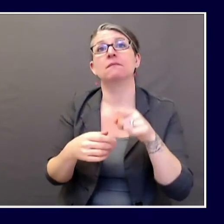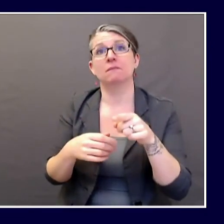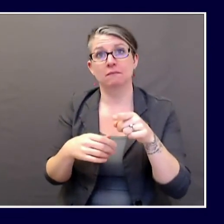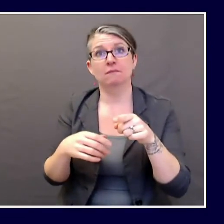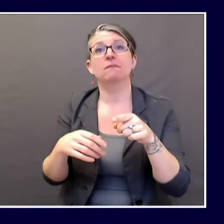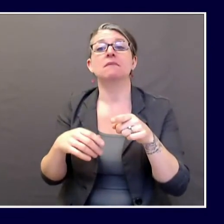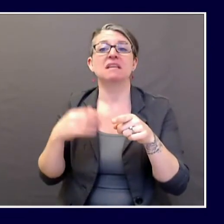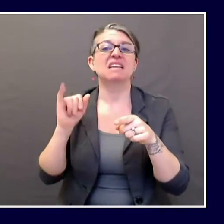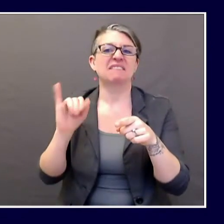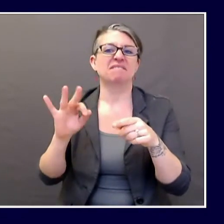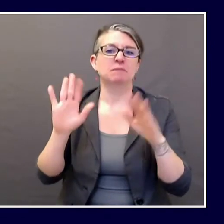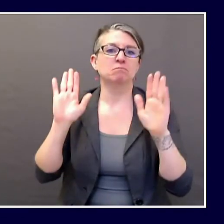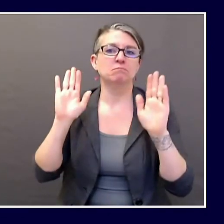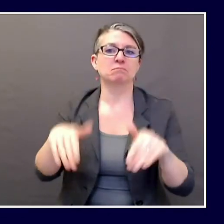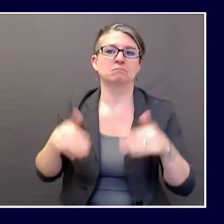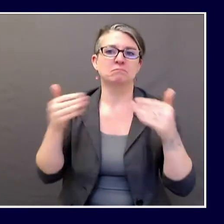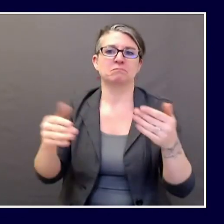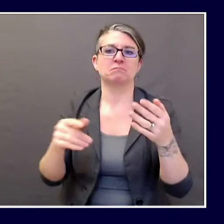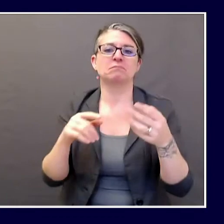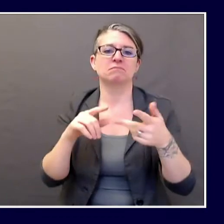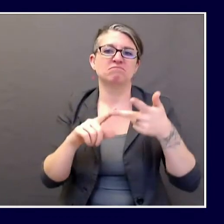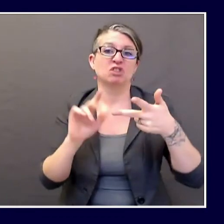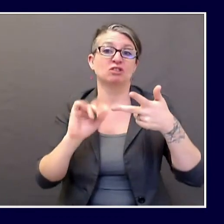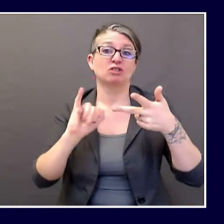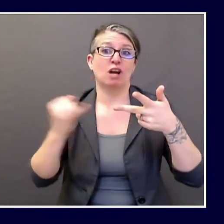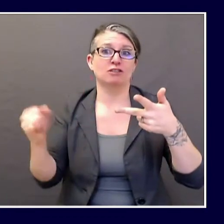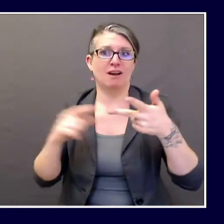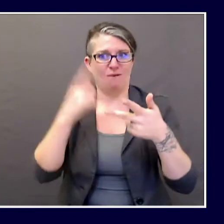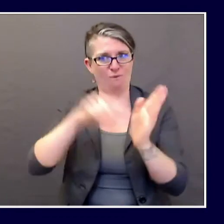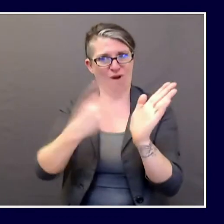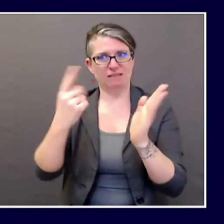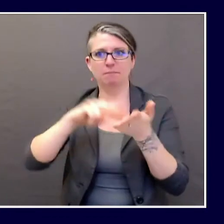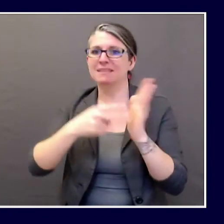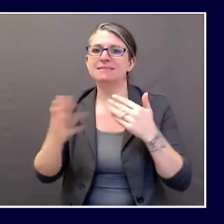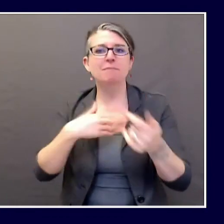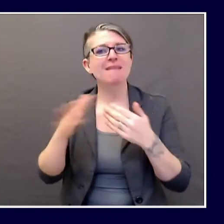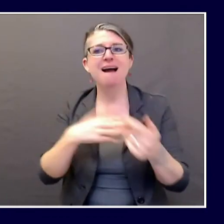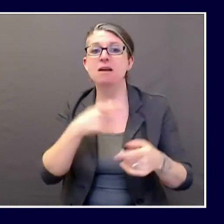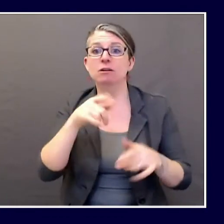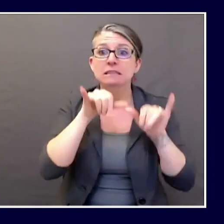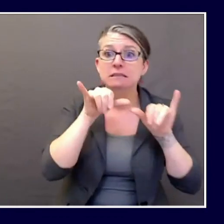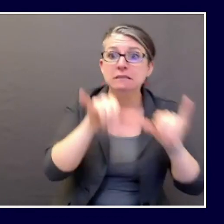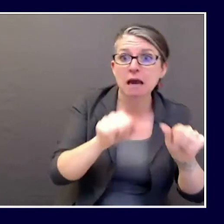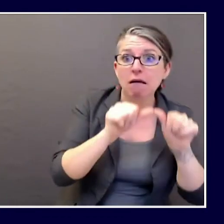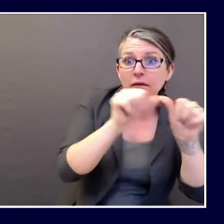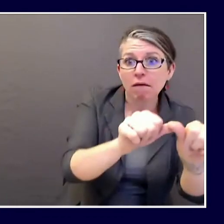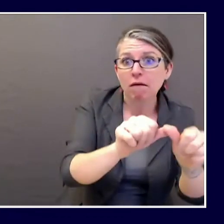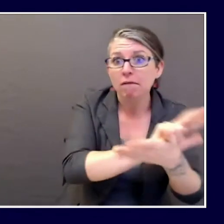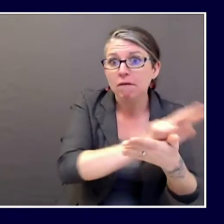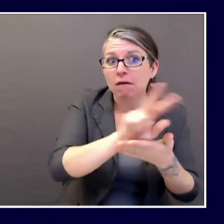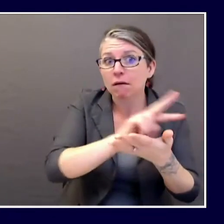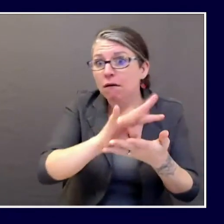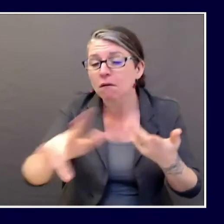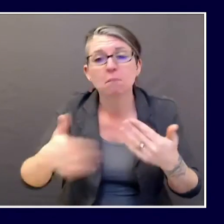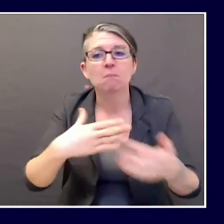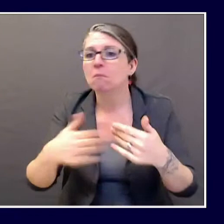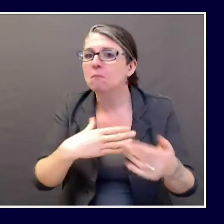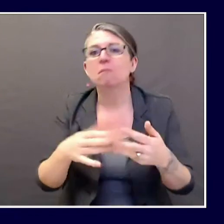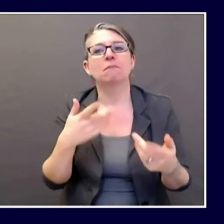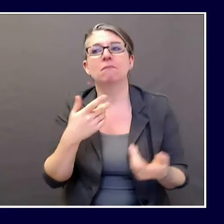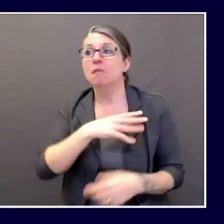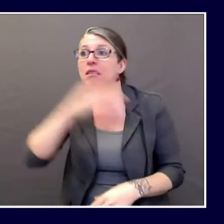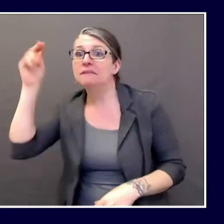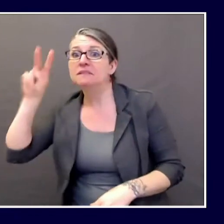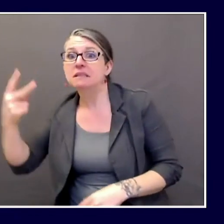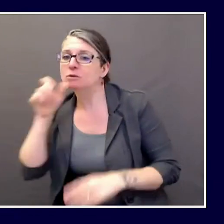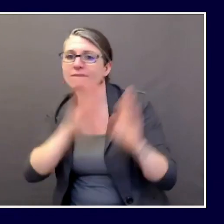now have a better sense of that, which allows us to pick the vaccine that we can use and so on and so forth. Some of it as well, Caitlin, is